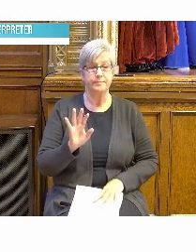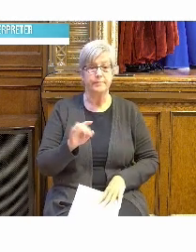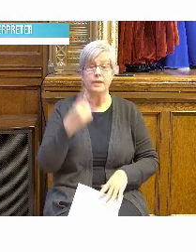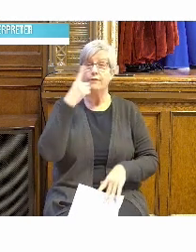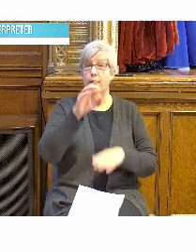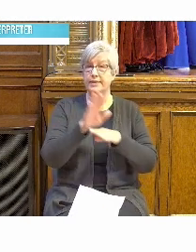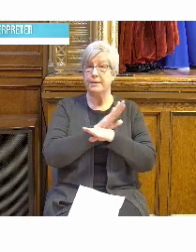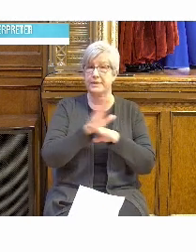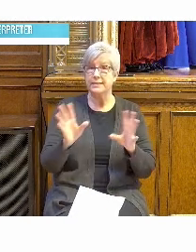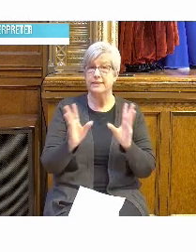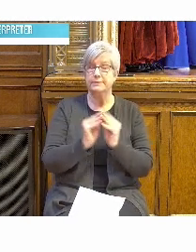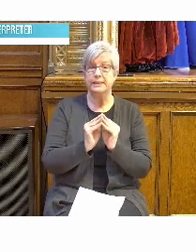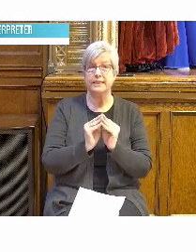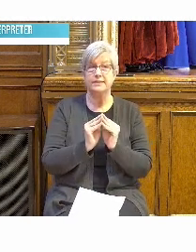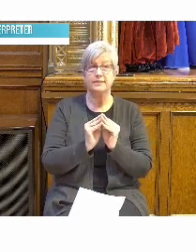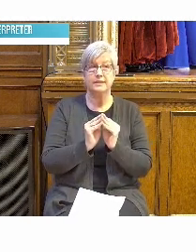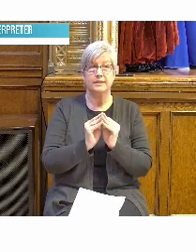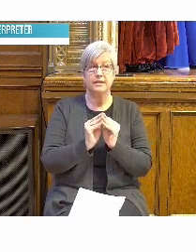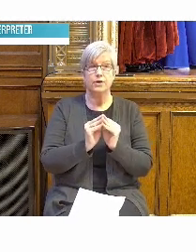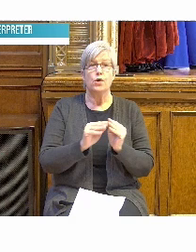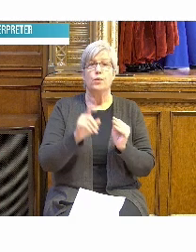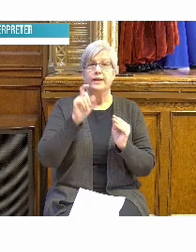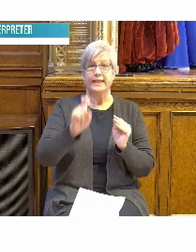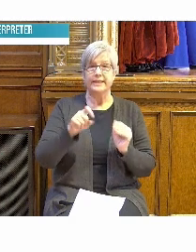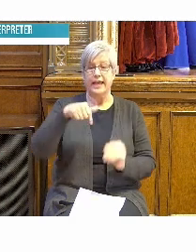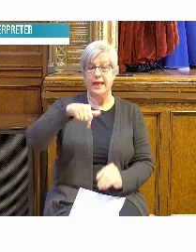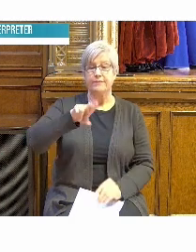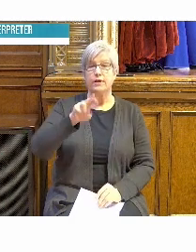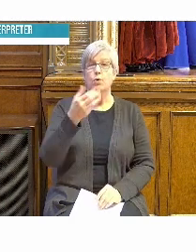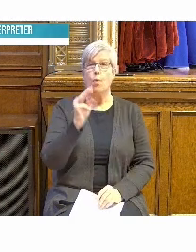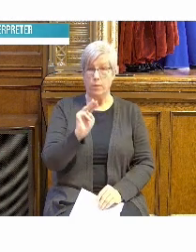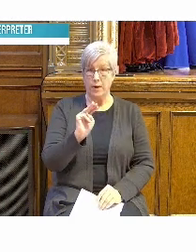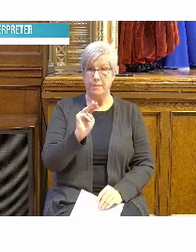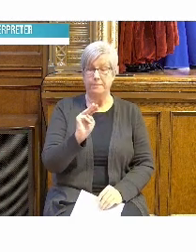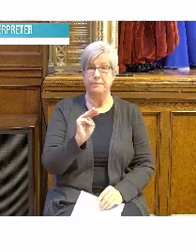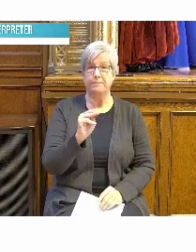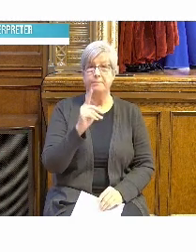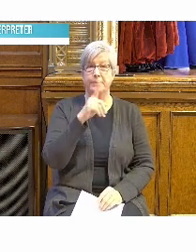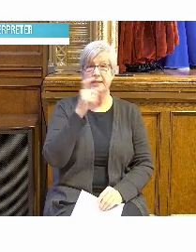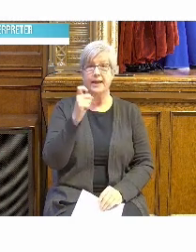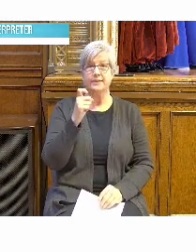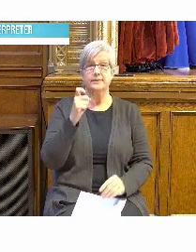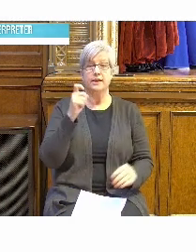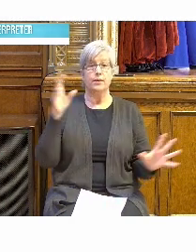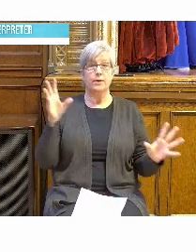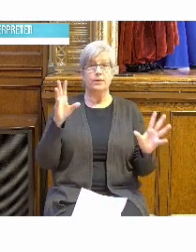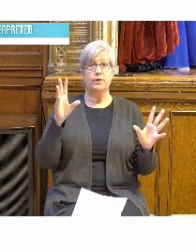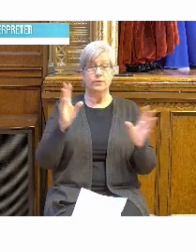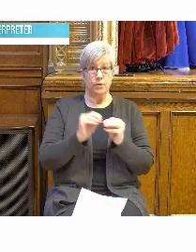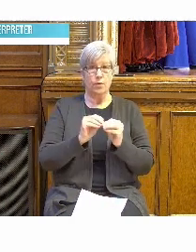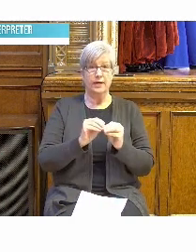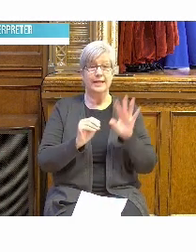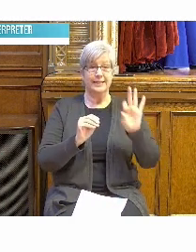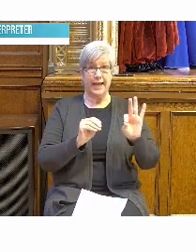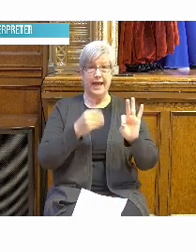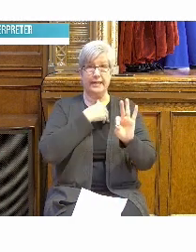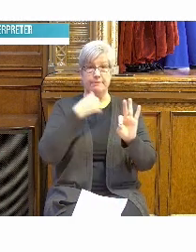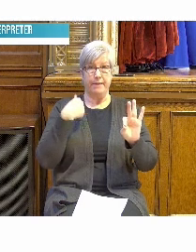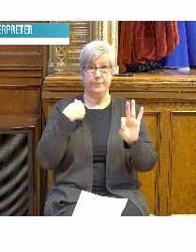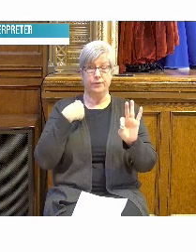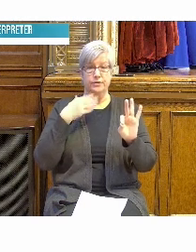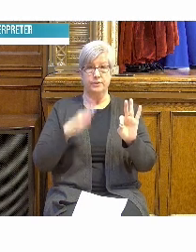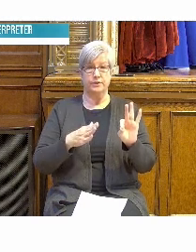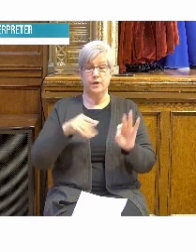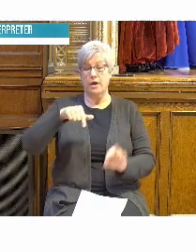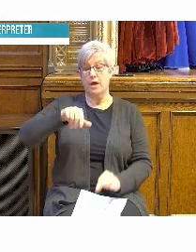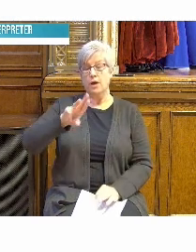business meetings, we need to have a quorum. And because we are a 9-member commission, a